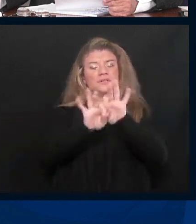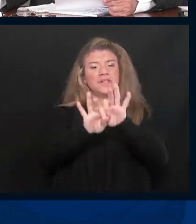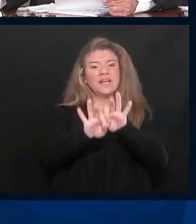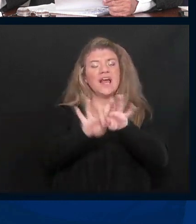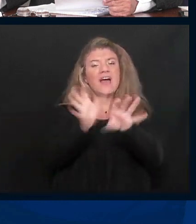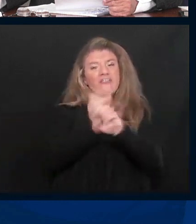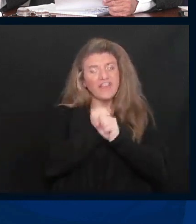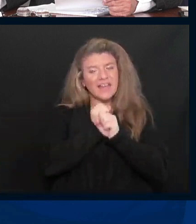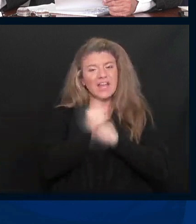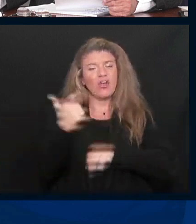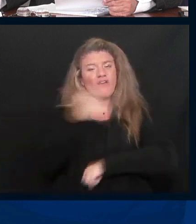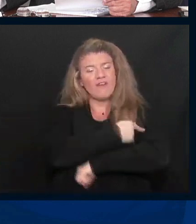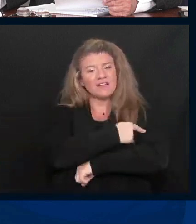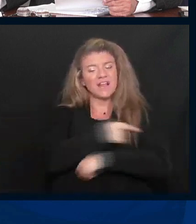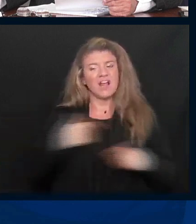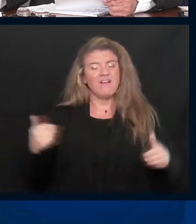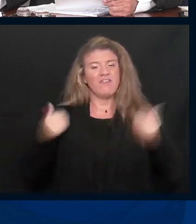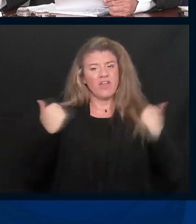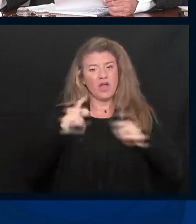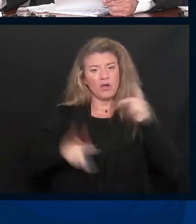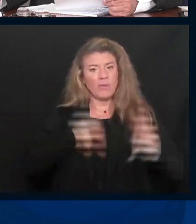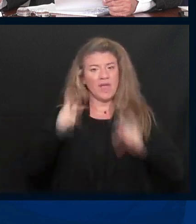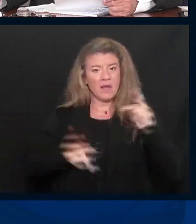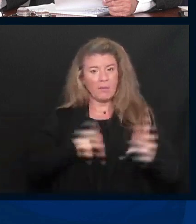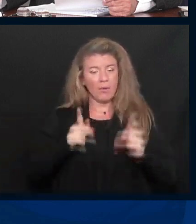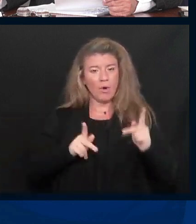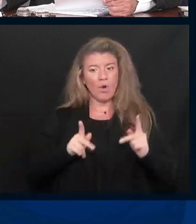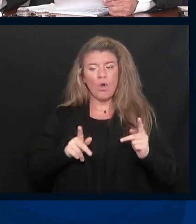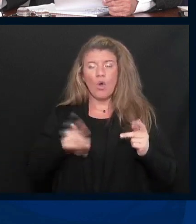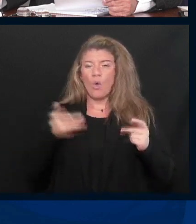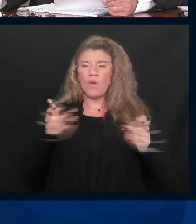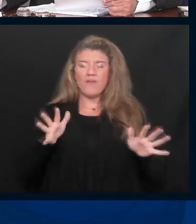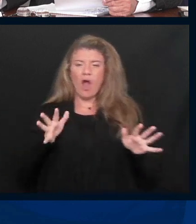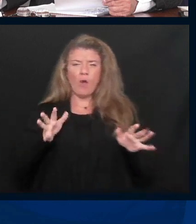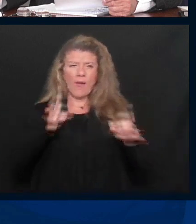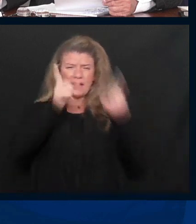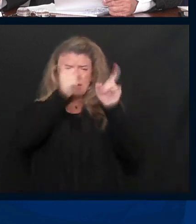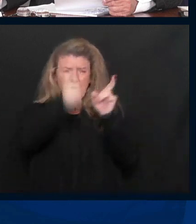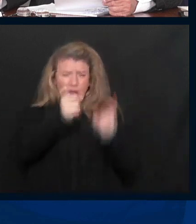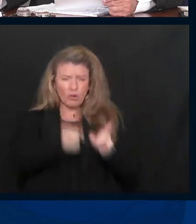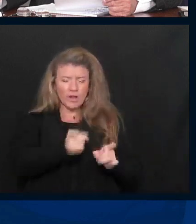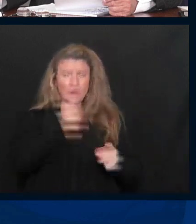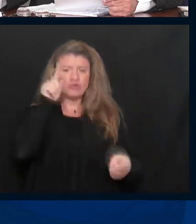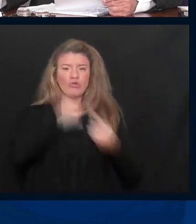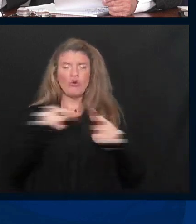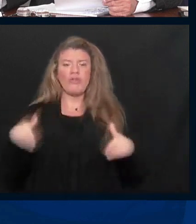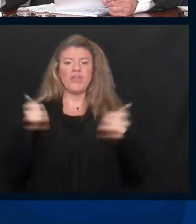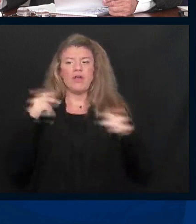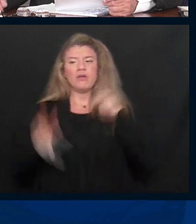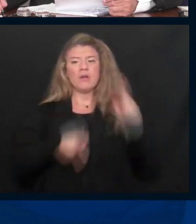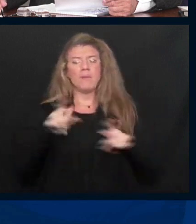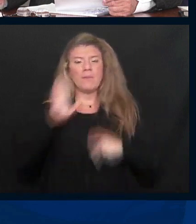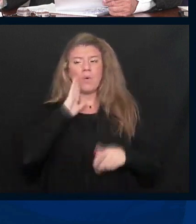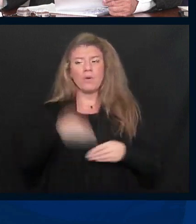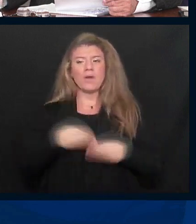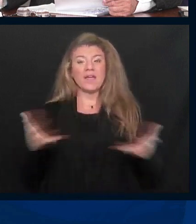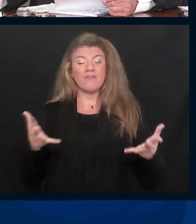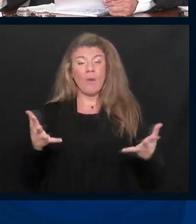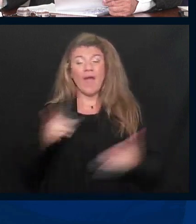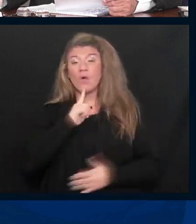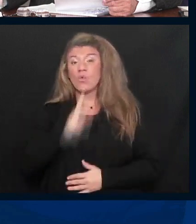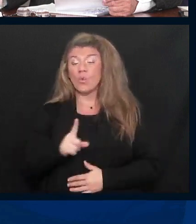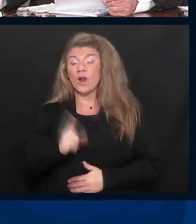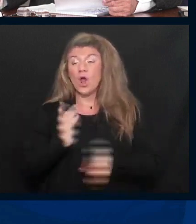your vaccination to our younger people. We've tailored this toward our younger people. We're going to give away, really,